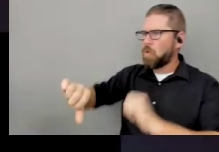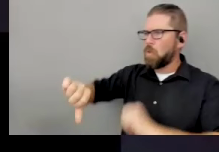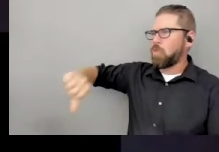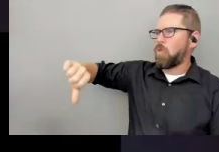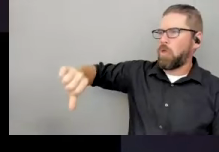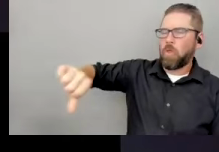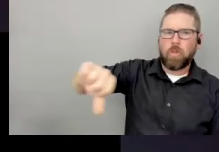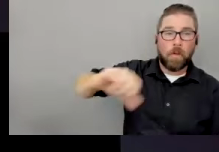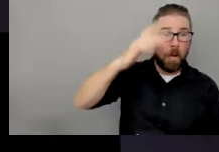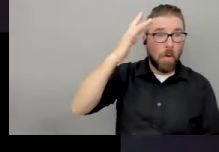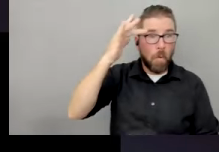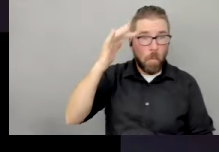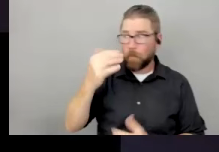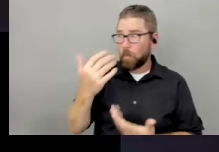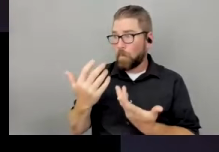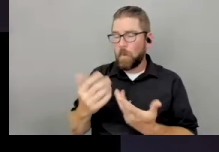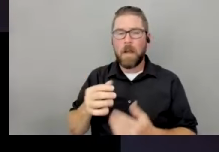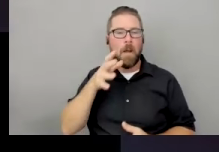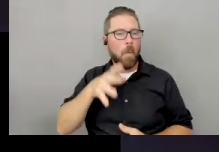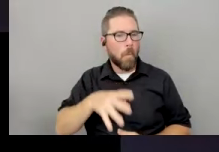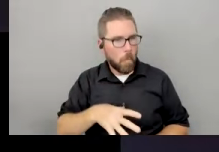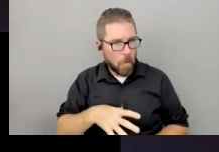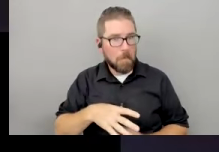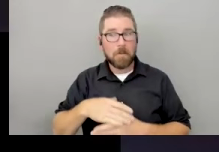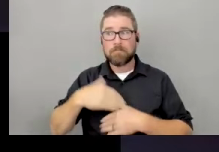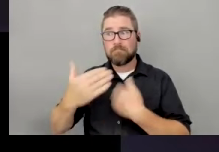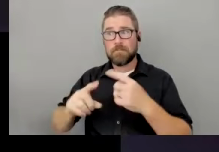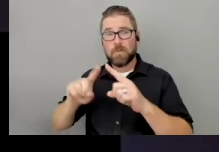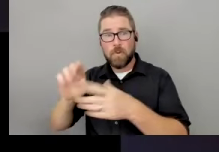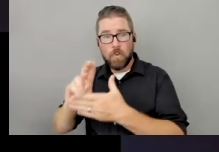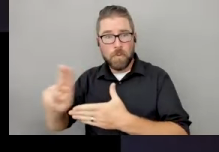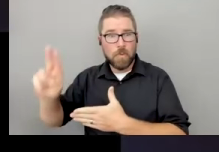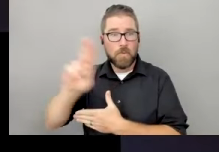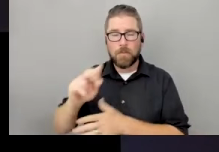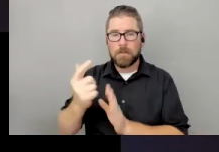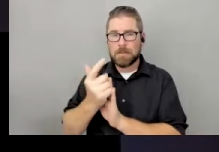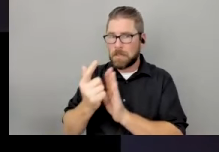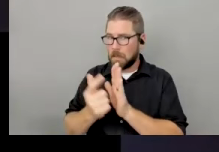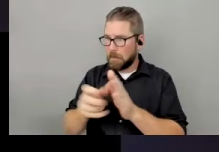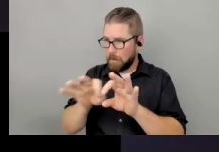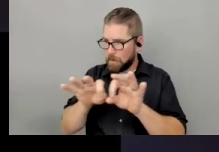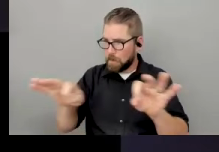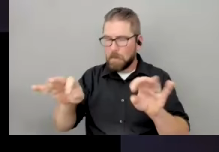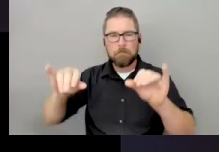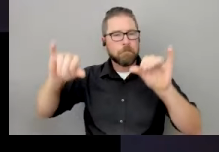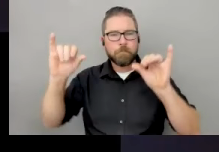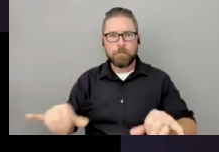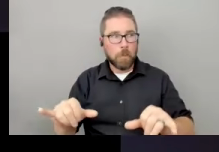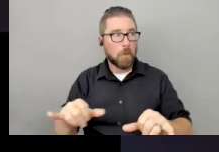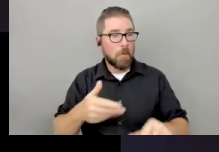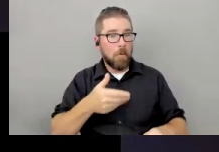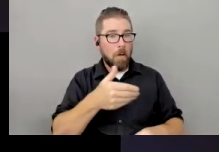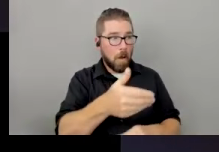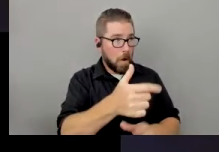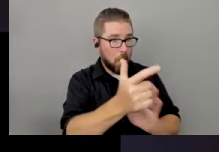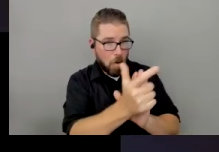a law degree instead. But even after earning her degree, Patsy found it difficult to get work in the legal profession. because